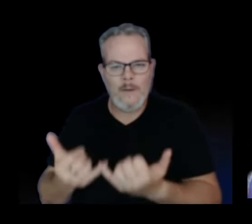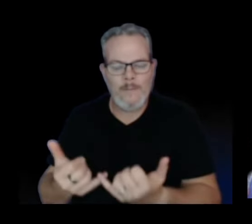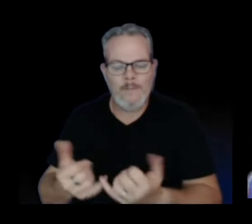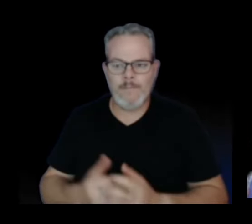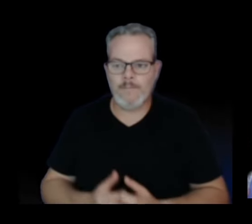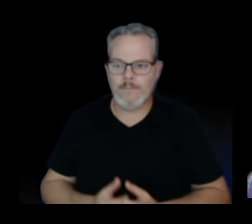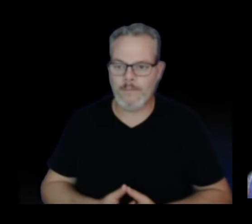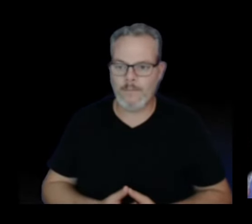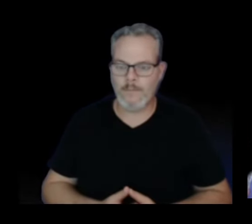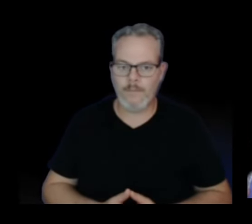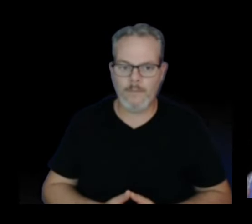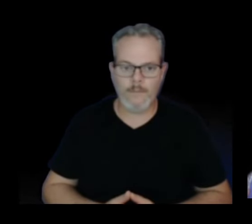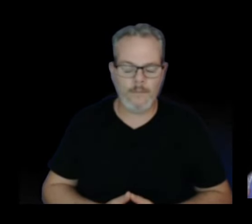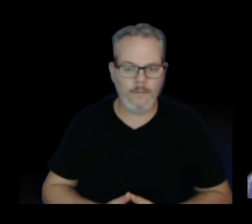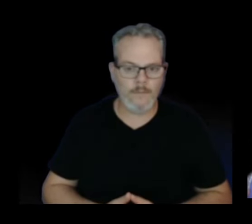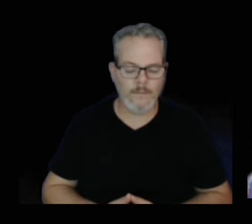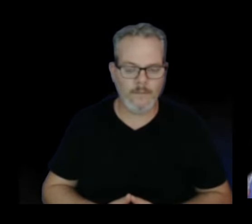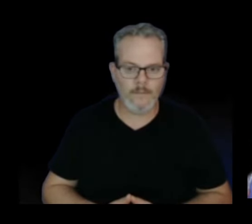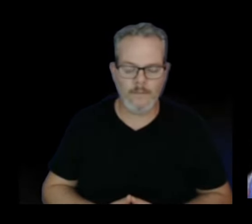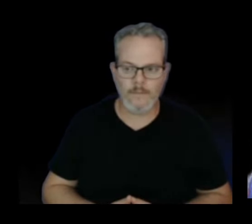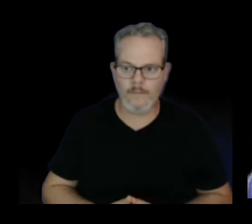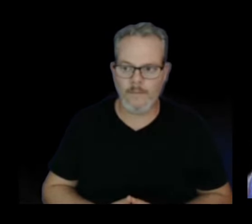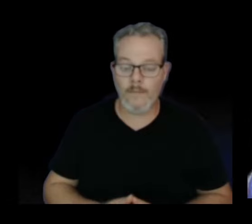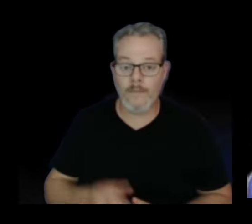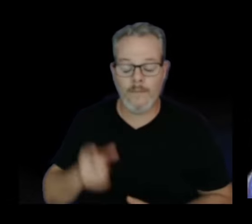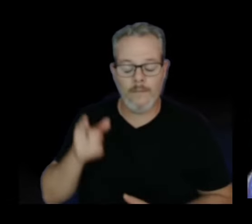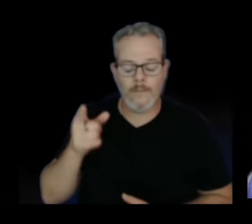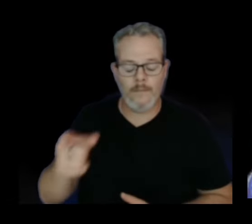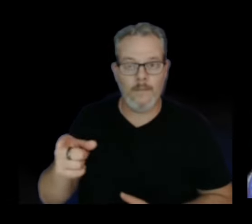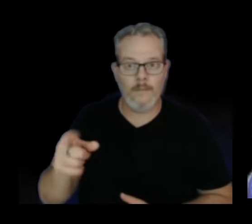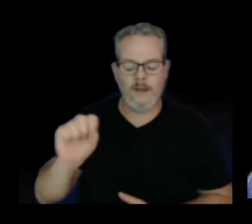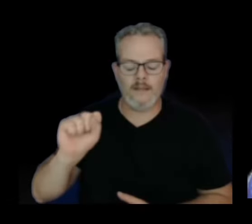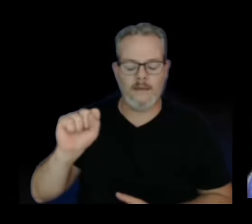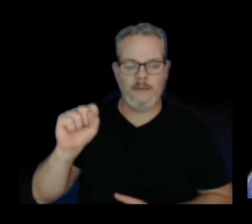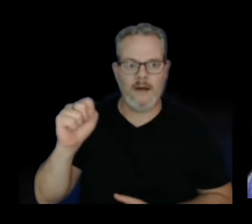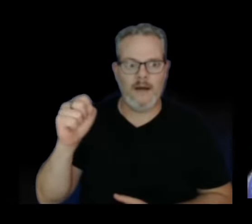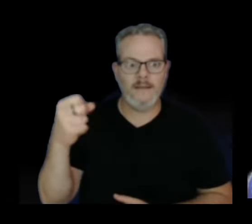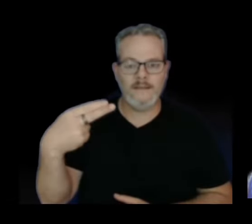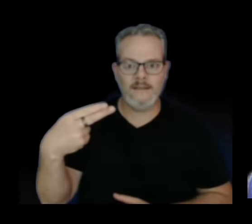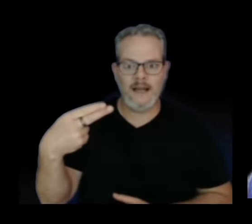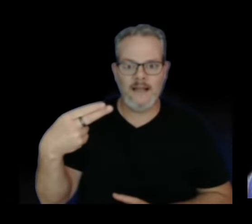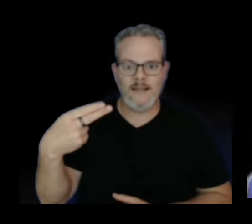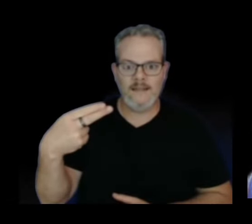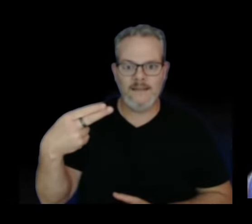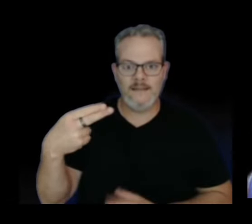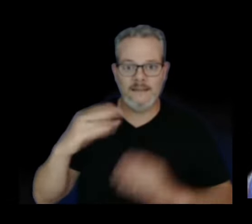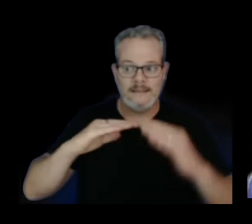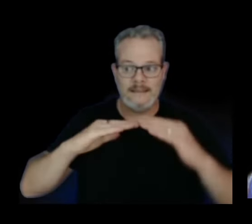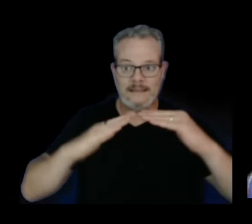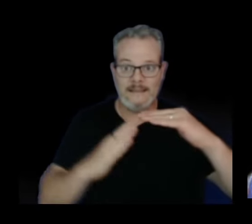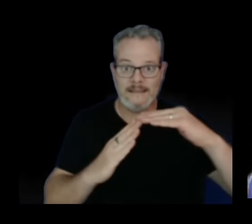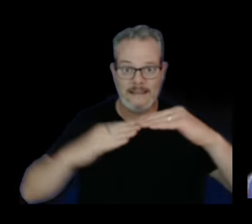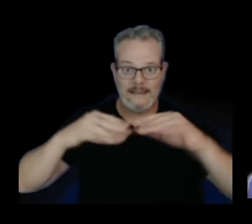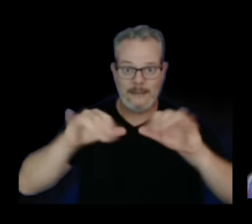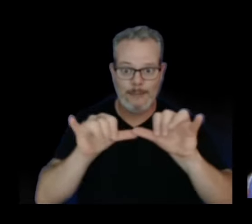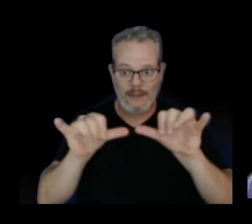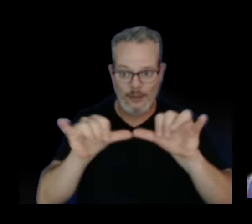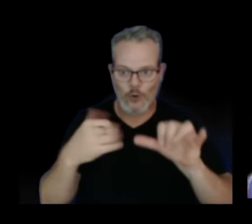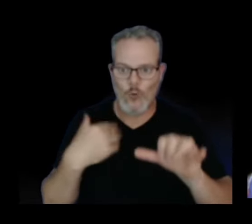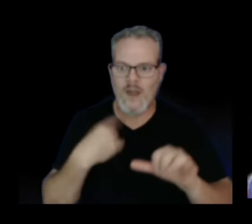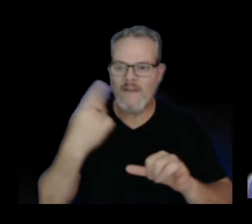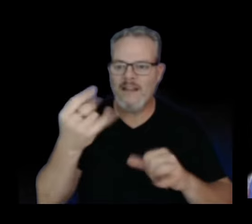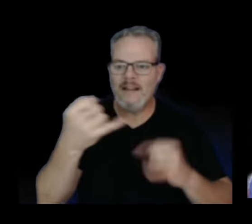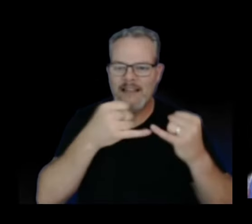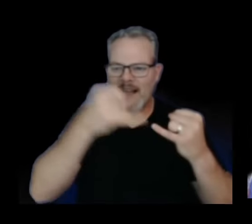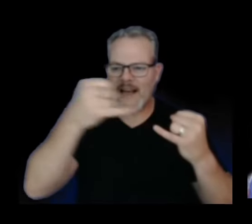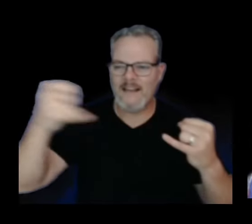If we look at the sand hill tilt meter, we see that this green component, which is the one facing southeast, this